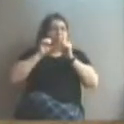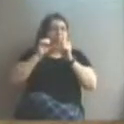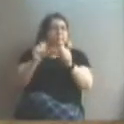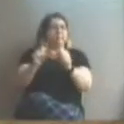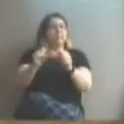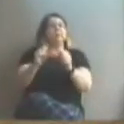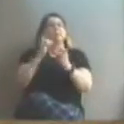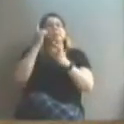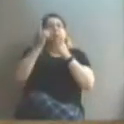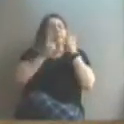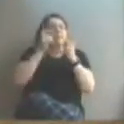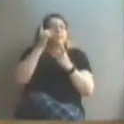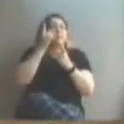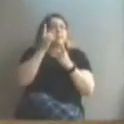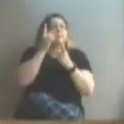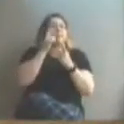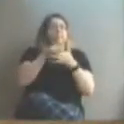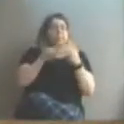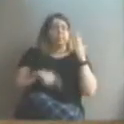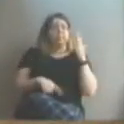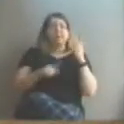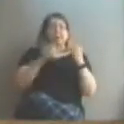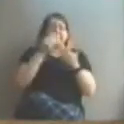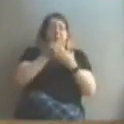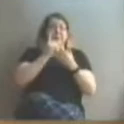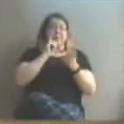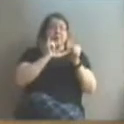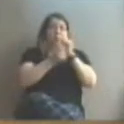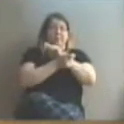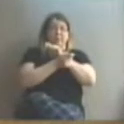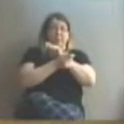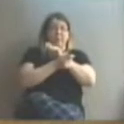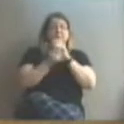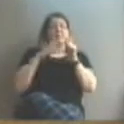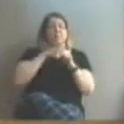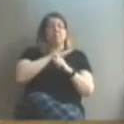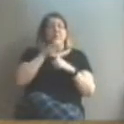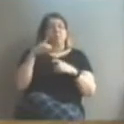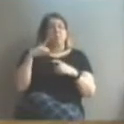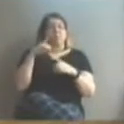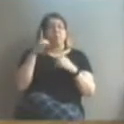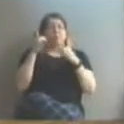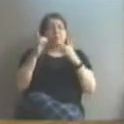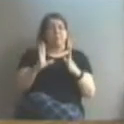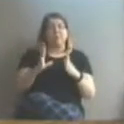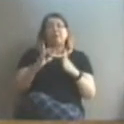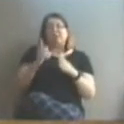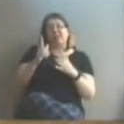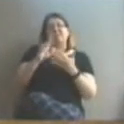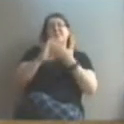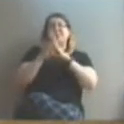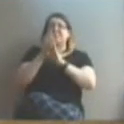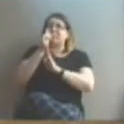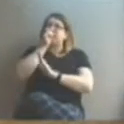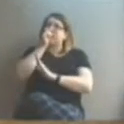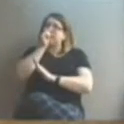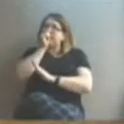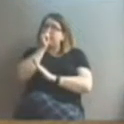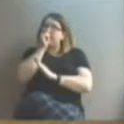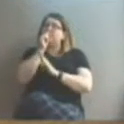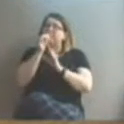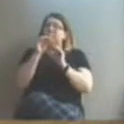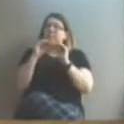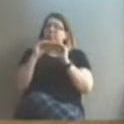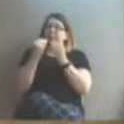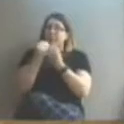this endeavor. First, the Fund for Transforming Education. Quick look at their board of directors shows it's a who's who of privatizing education, including the very forces who